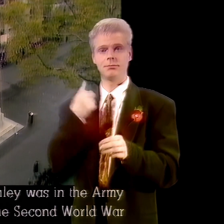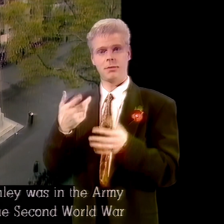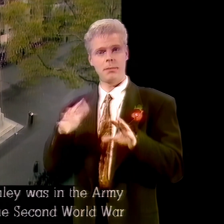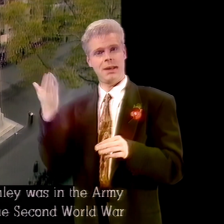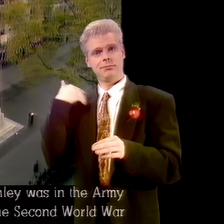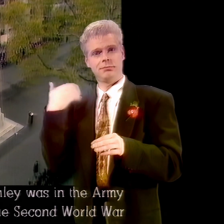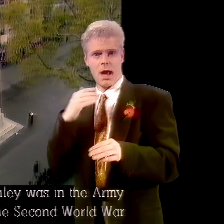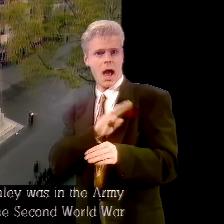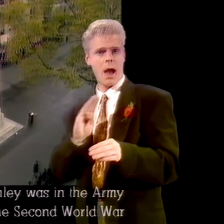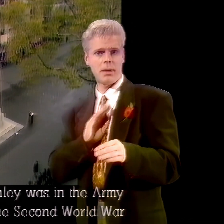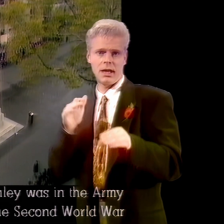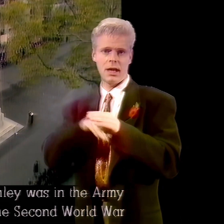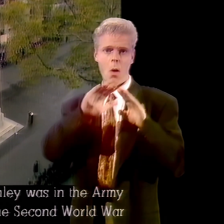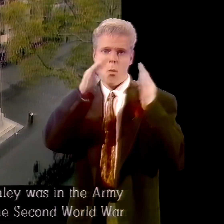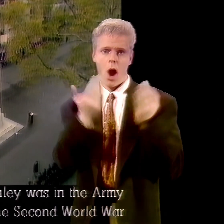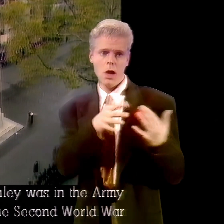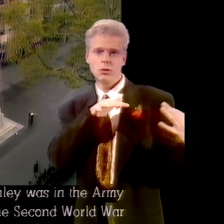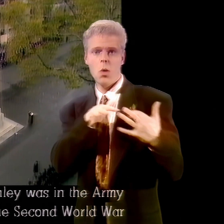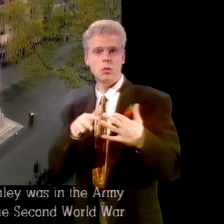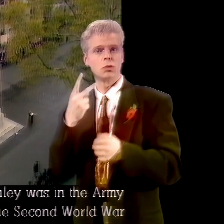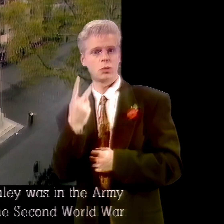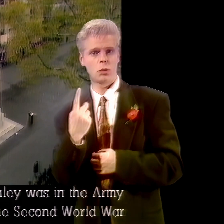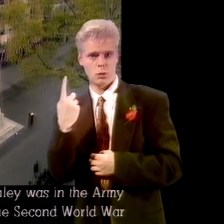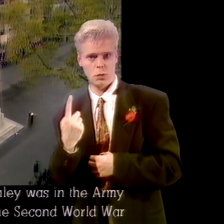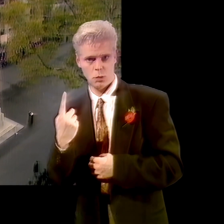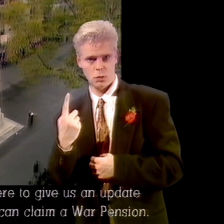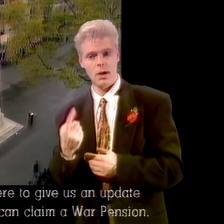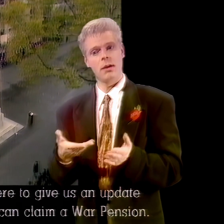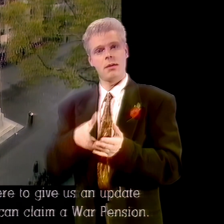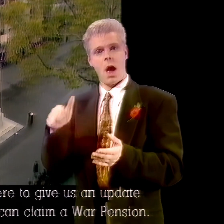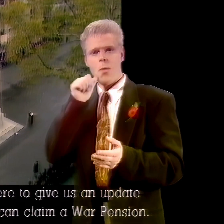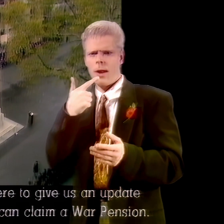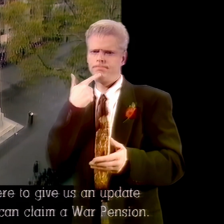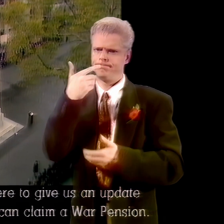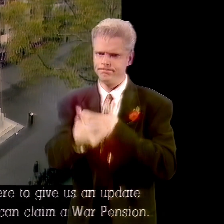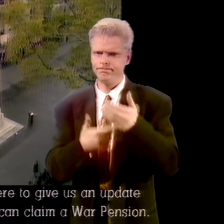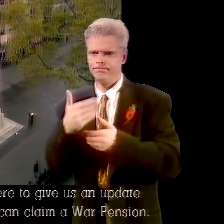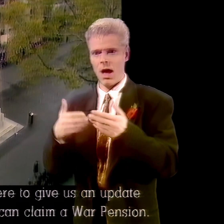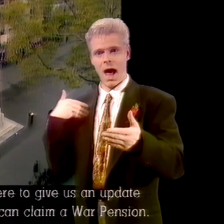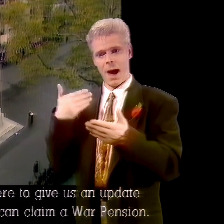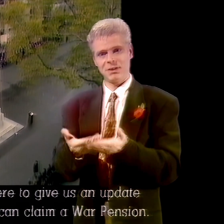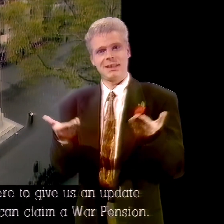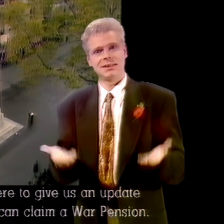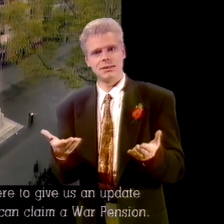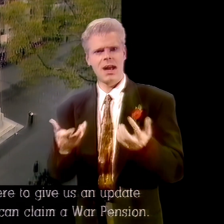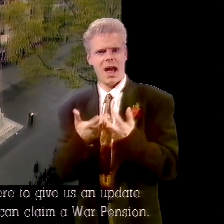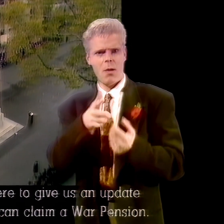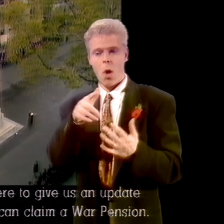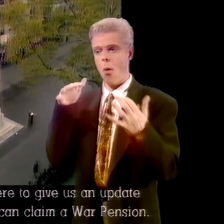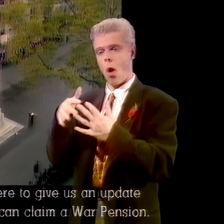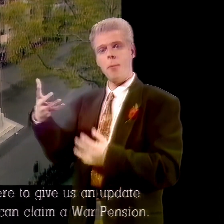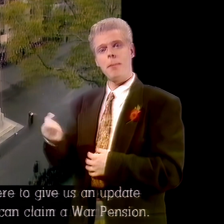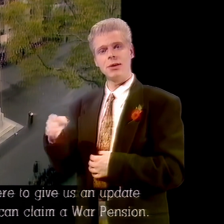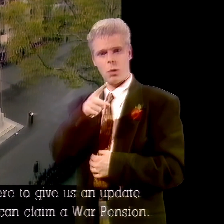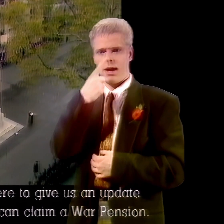Jack Ashley was in the army during the Second World War, and he's here to give us an update on how you can claim a war pension.